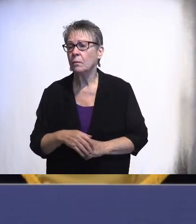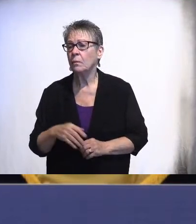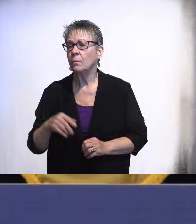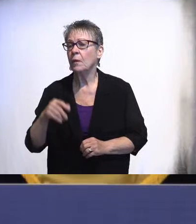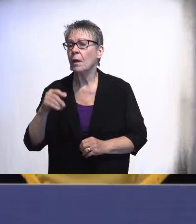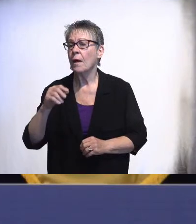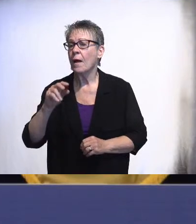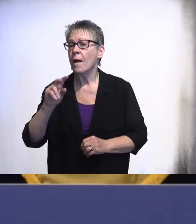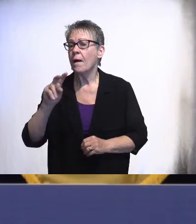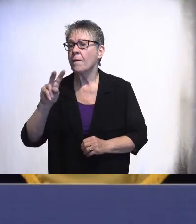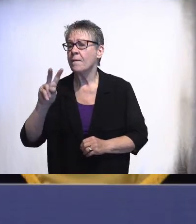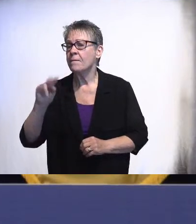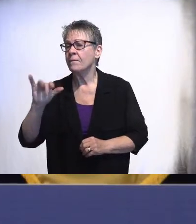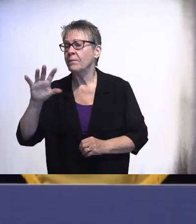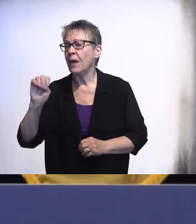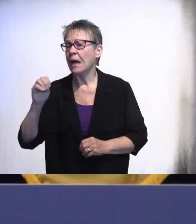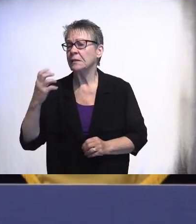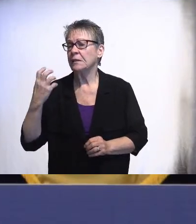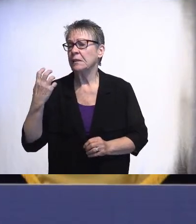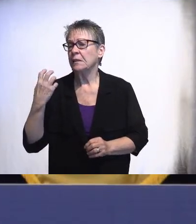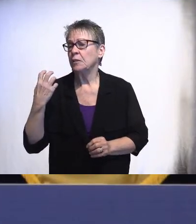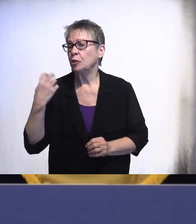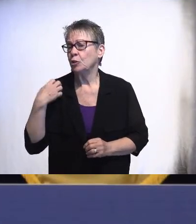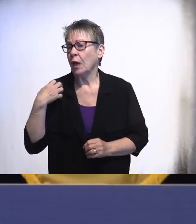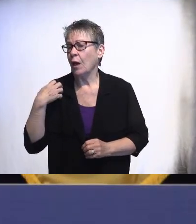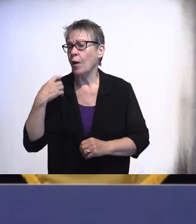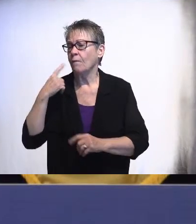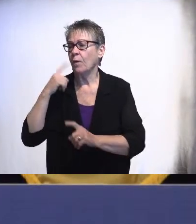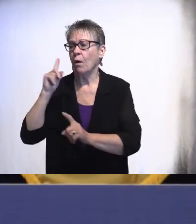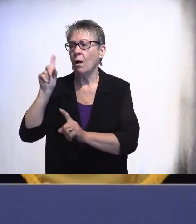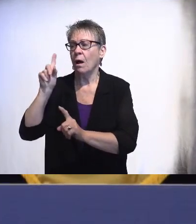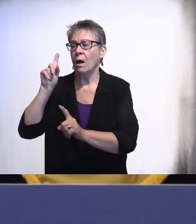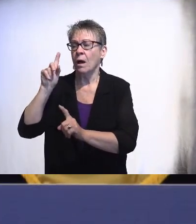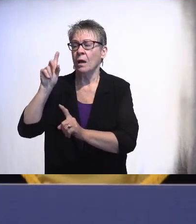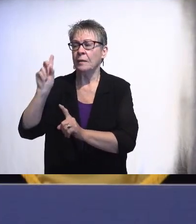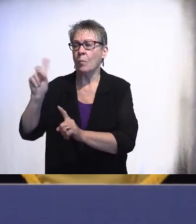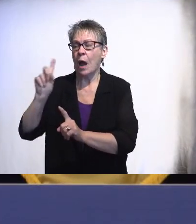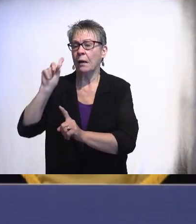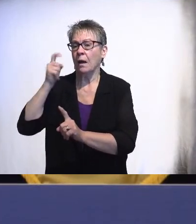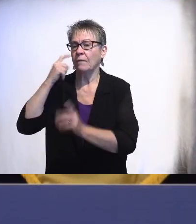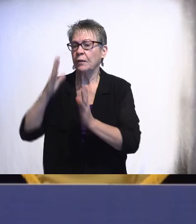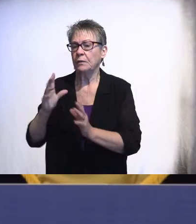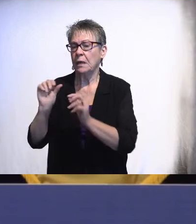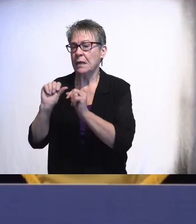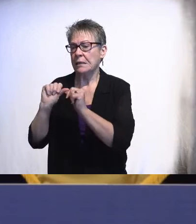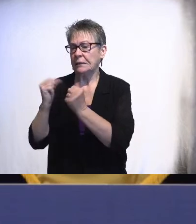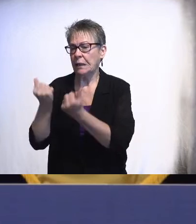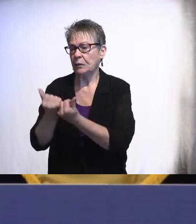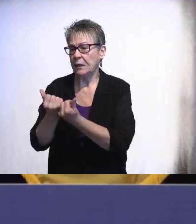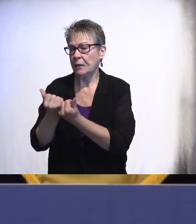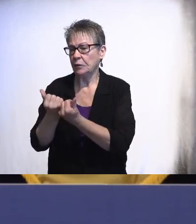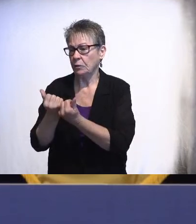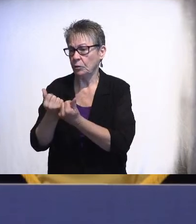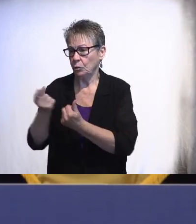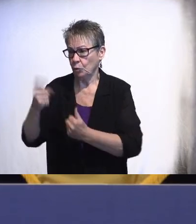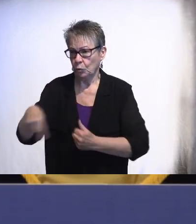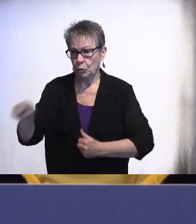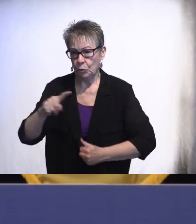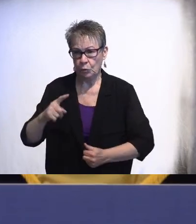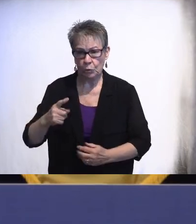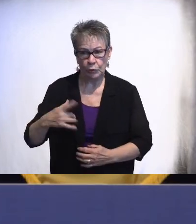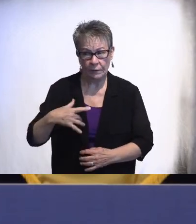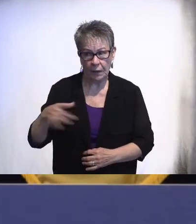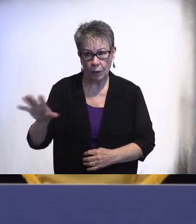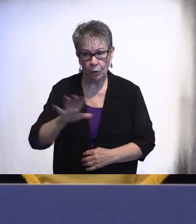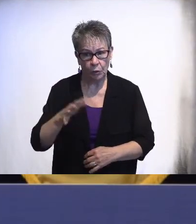lift the mandate influenced by the decisions of other governors across the country? And do you think your decision today will make it more difficult for other governors to justify keeping